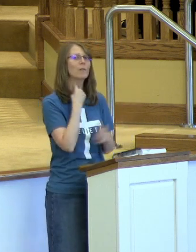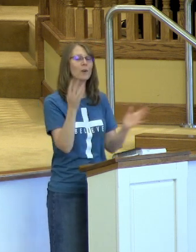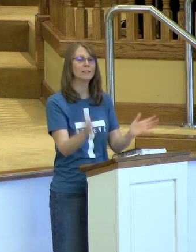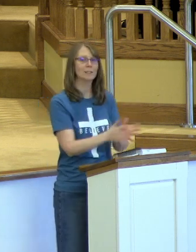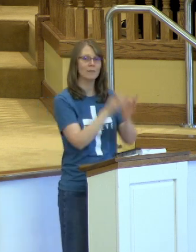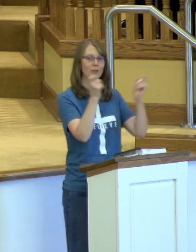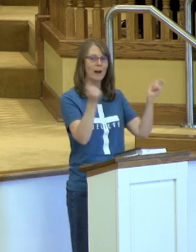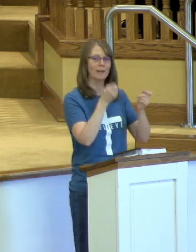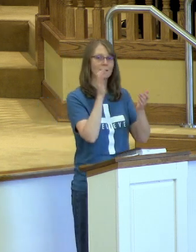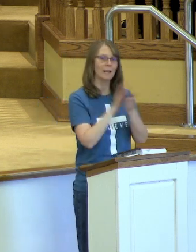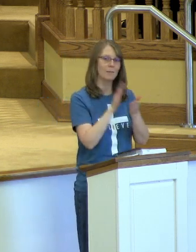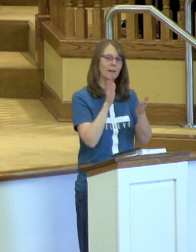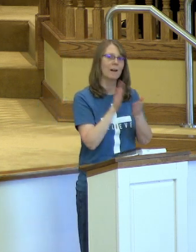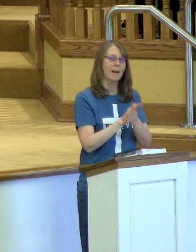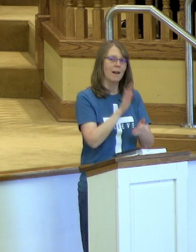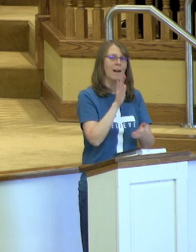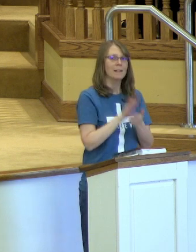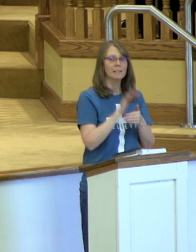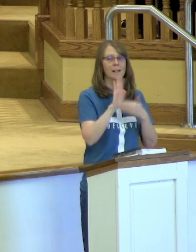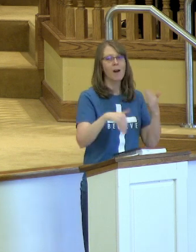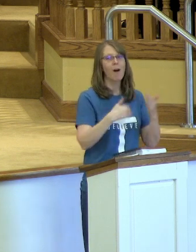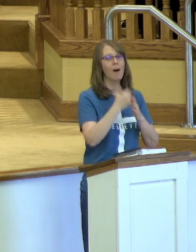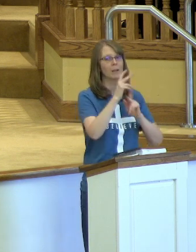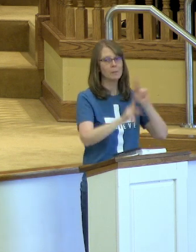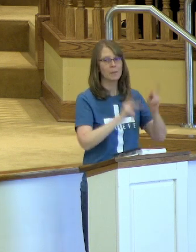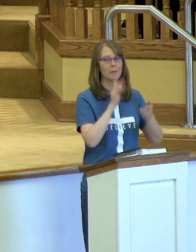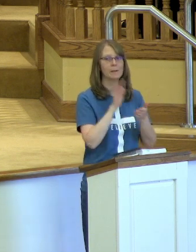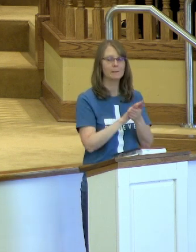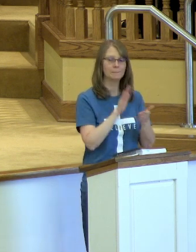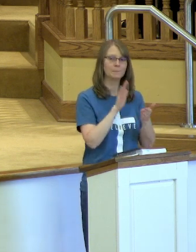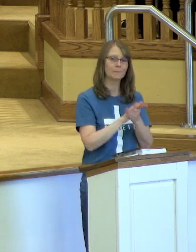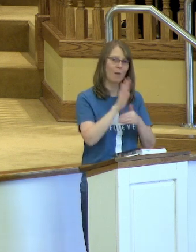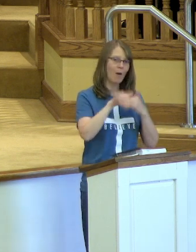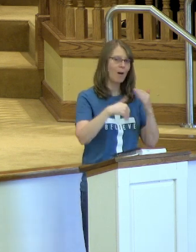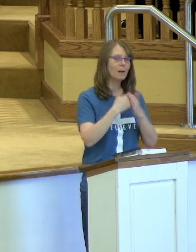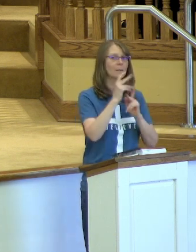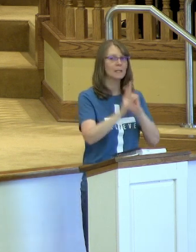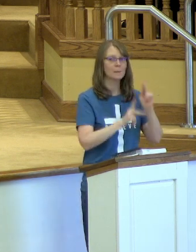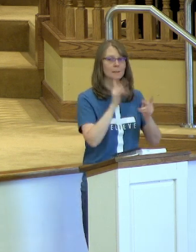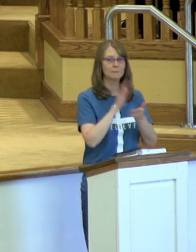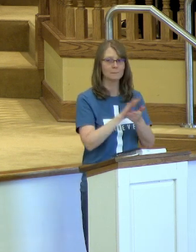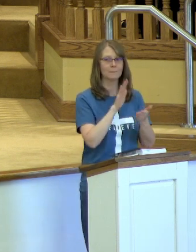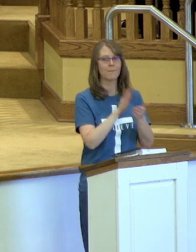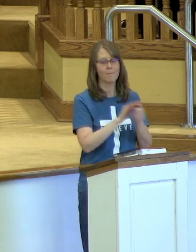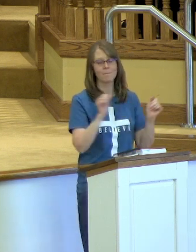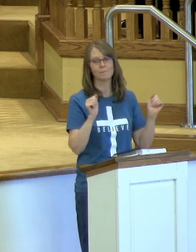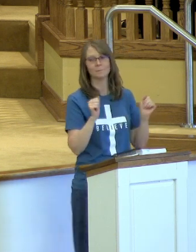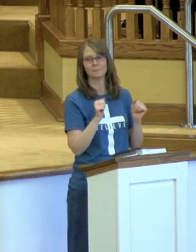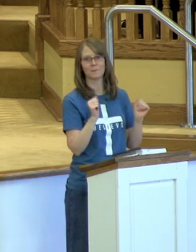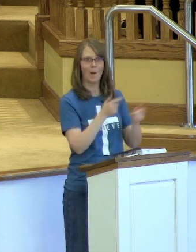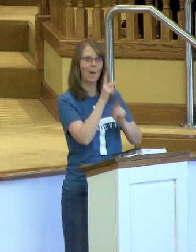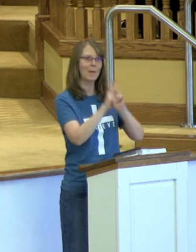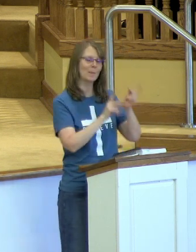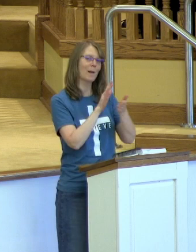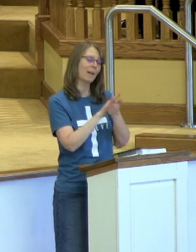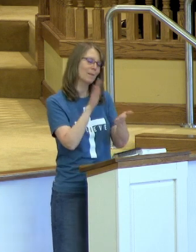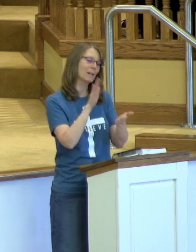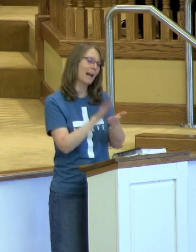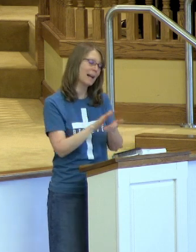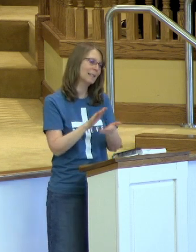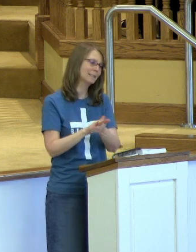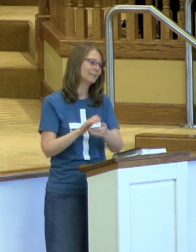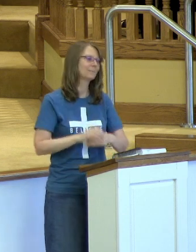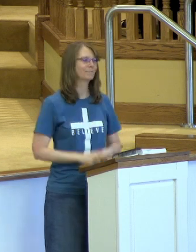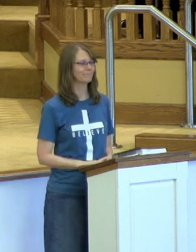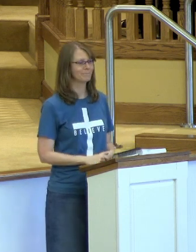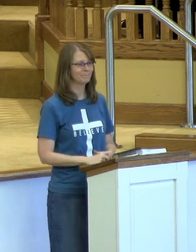with the voice of triumph. Oh, clap your hands. All you people clap your hands. All you people clap your hands. Very